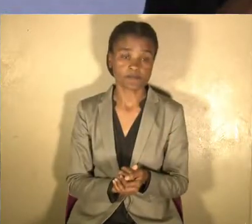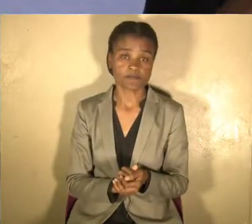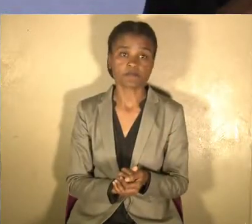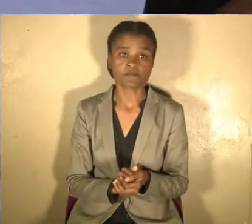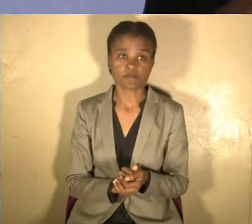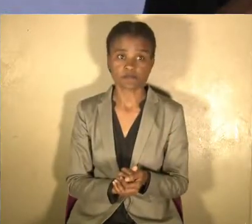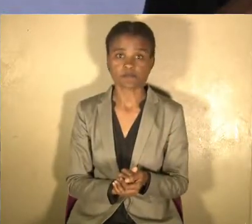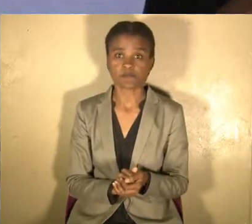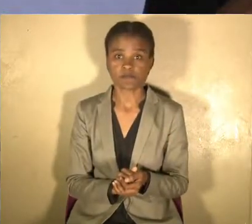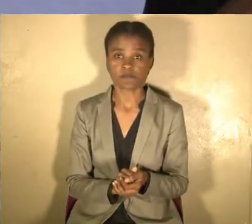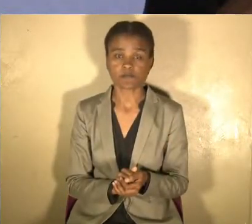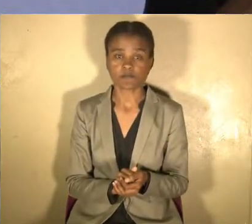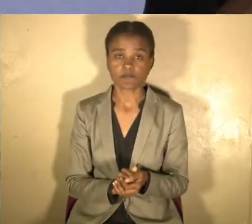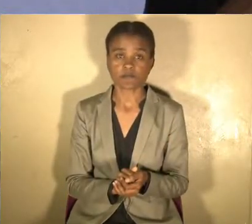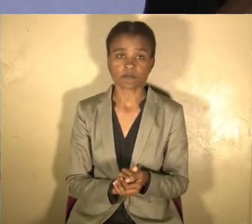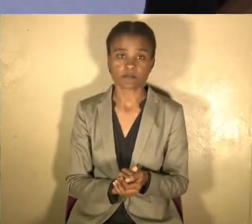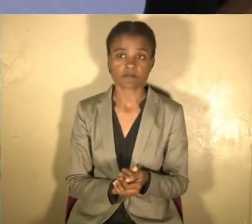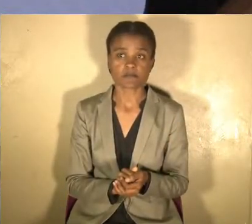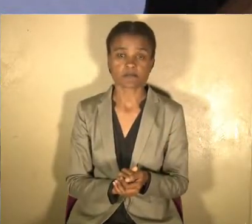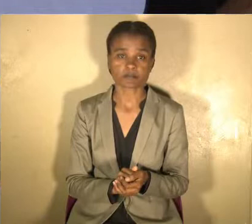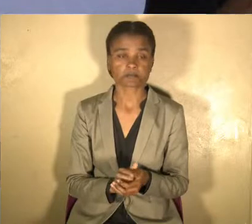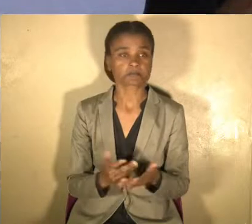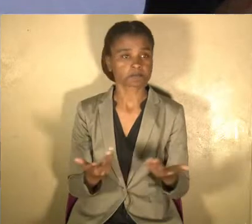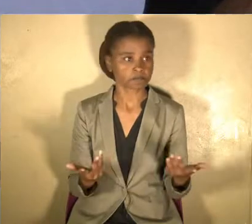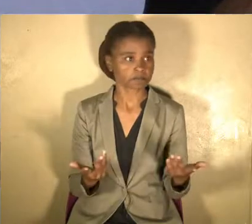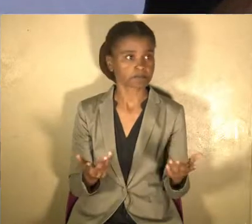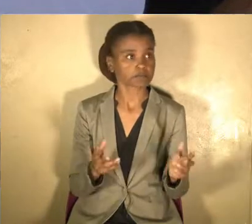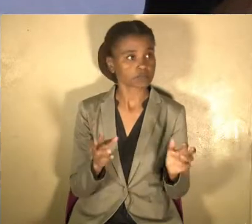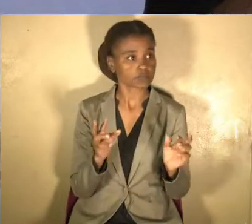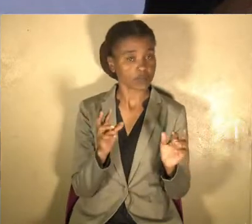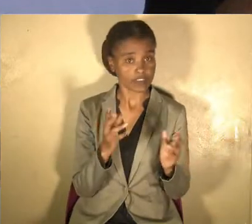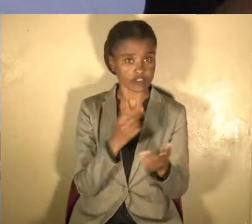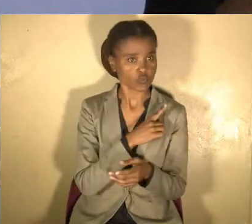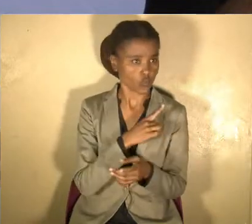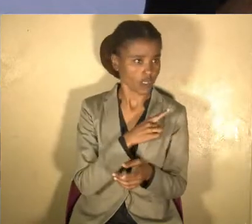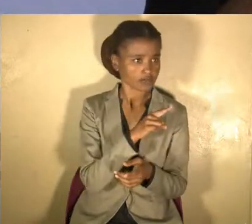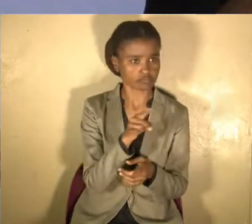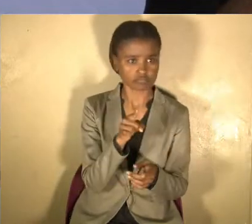that's why we had a disciplined audience.